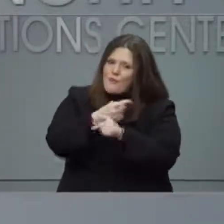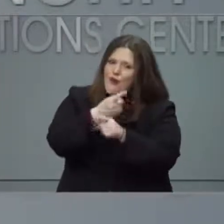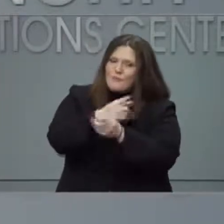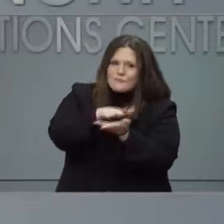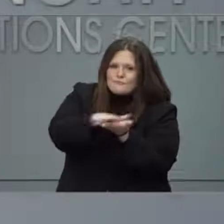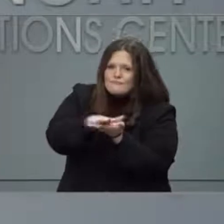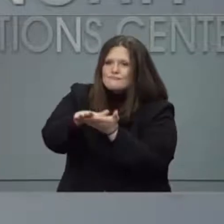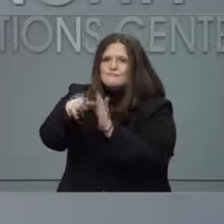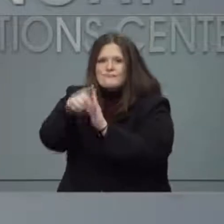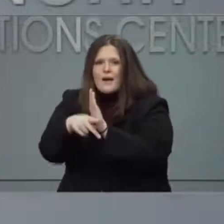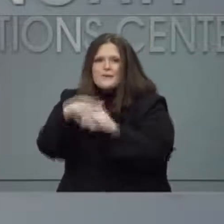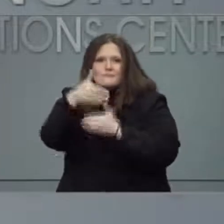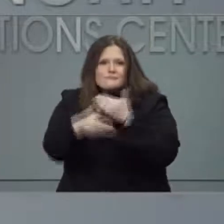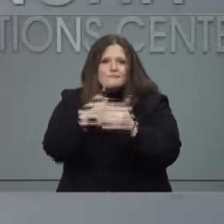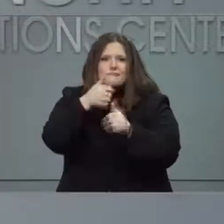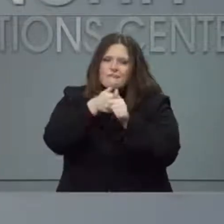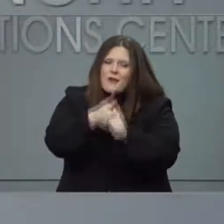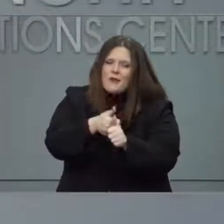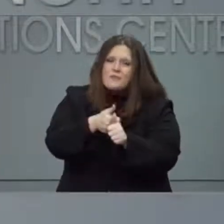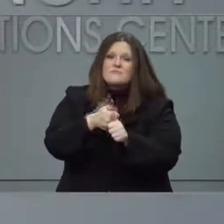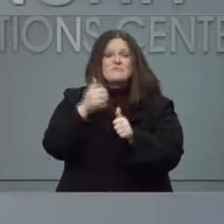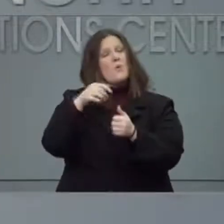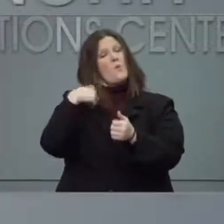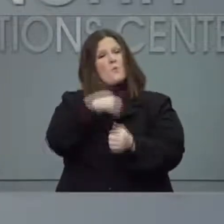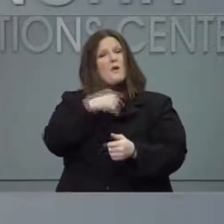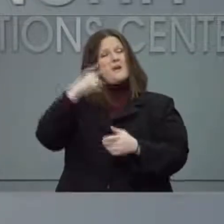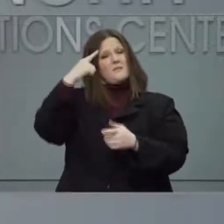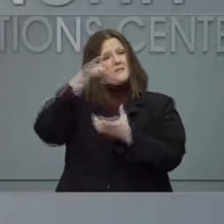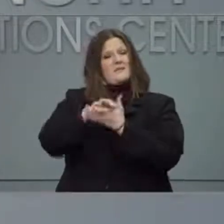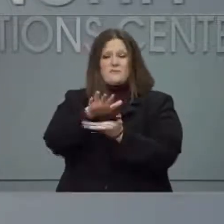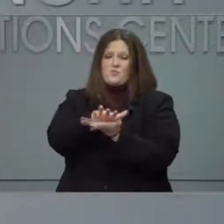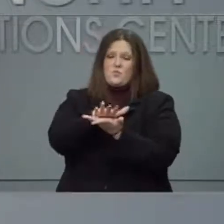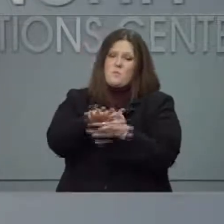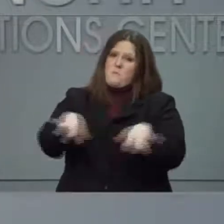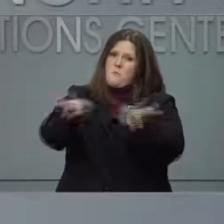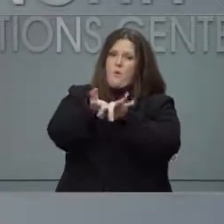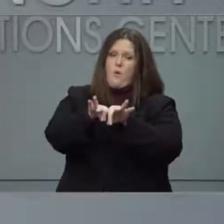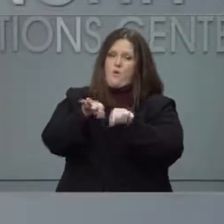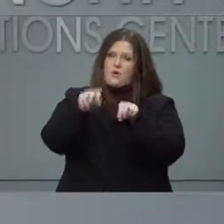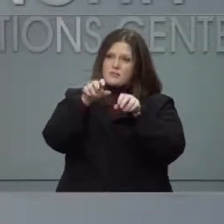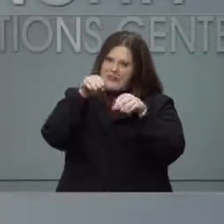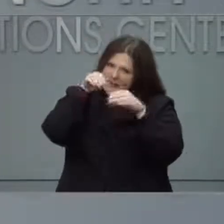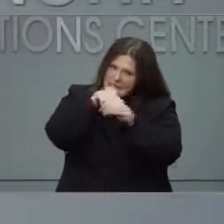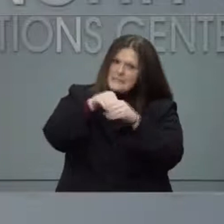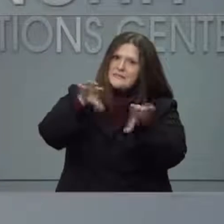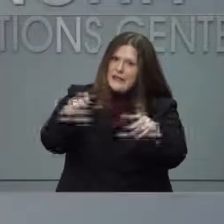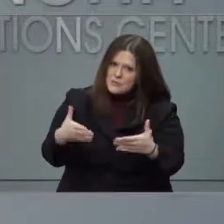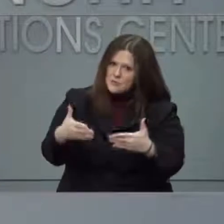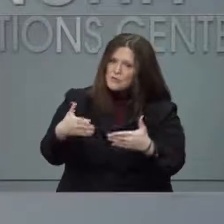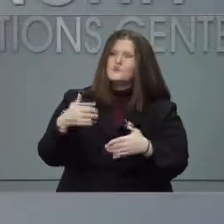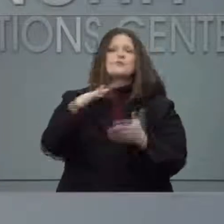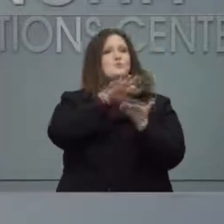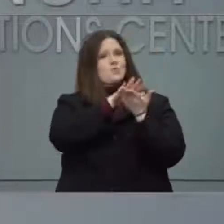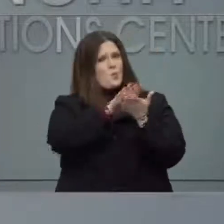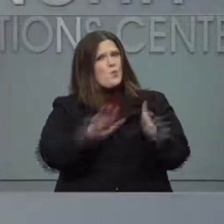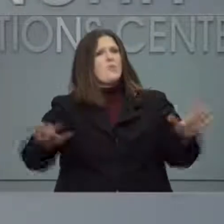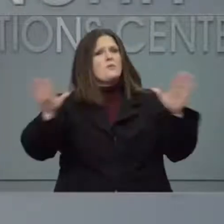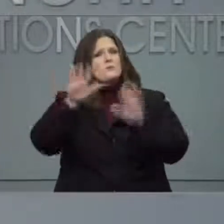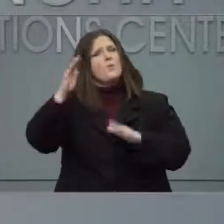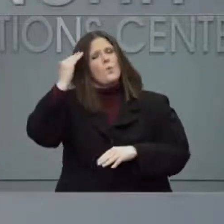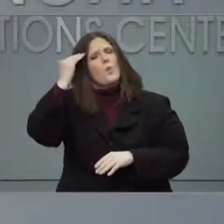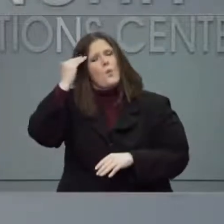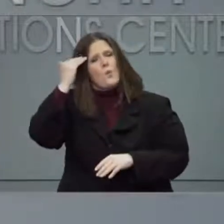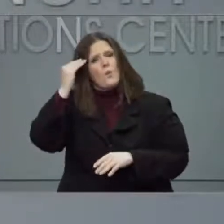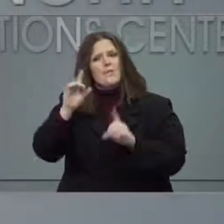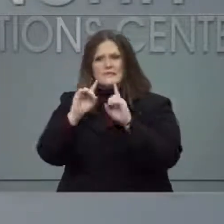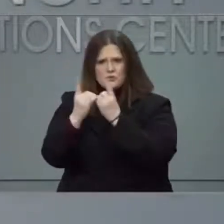in the classroom is critical for their education and overall health. School districts across the state know this, and